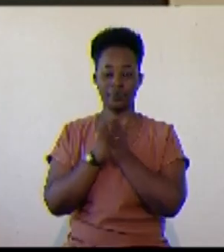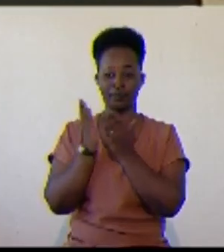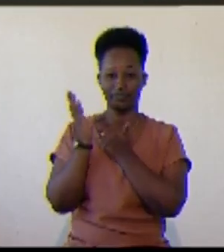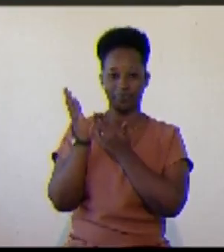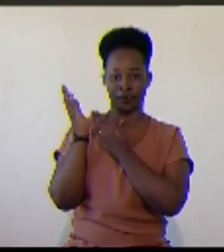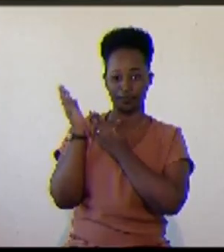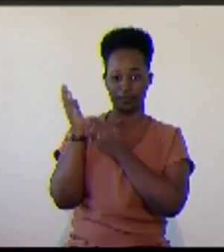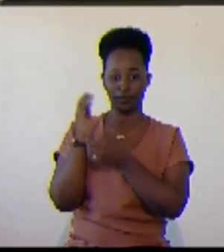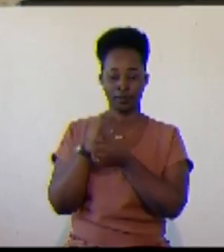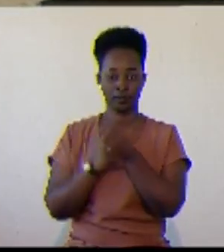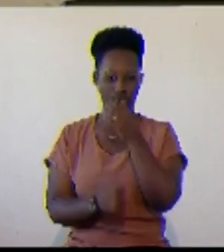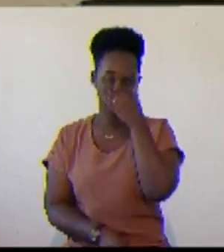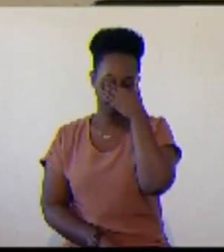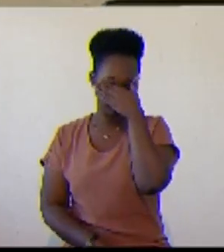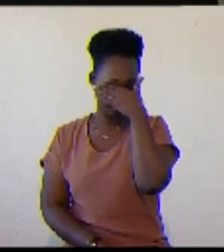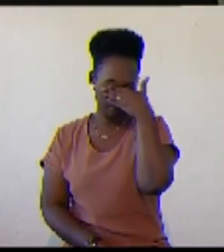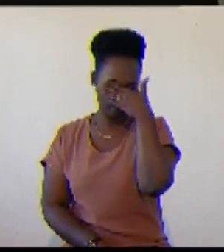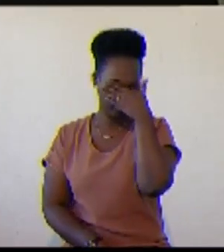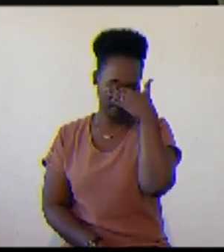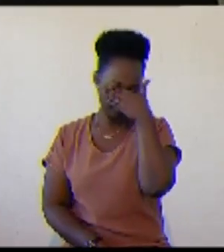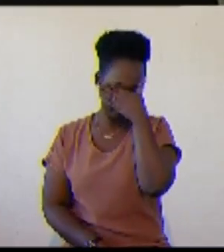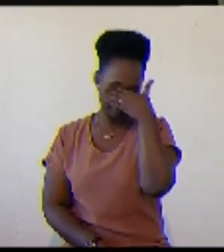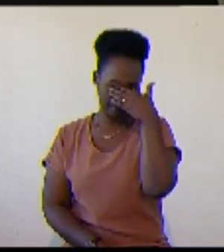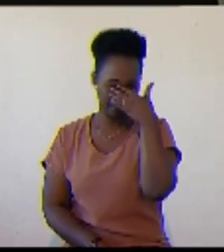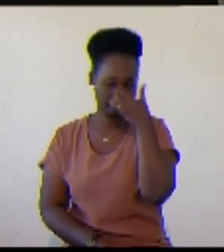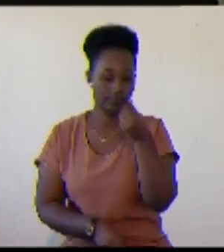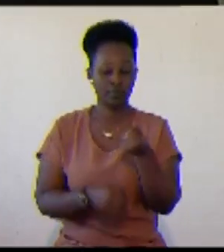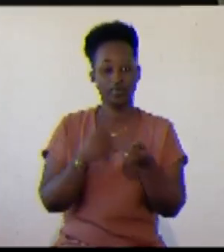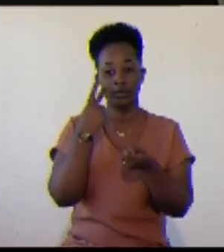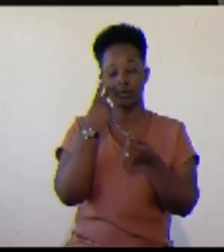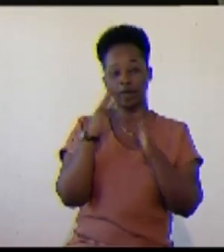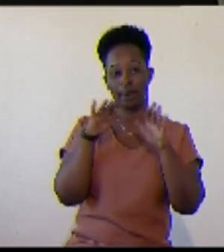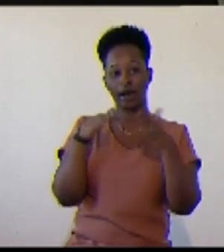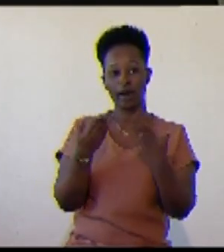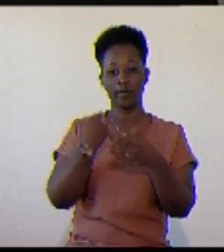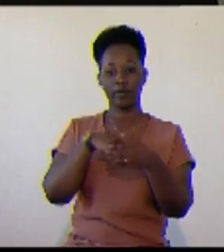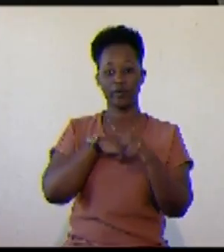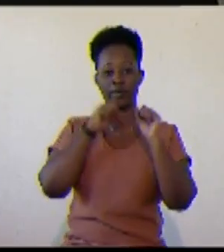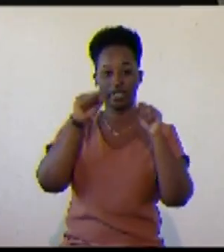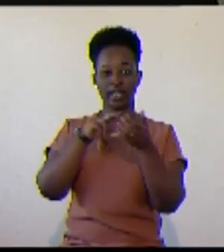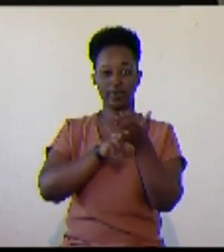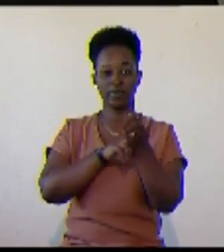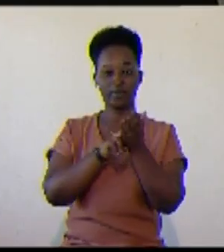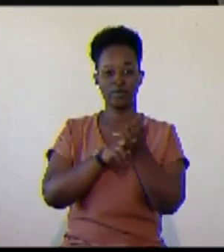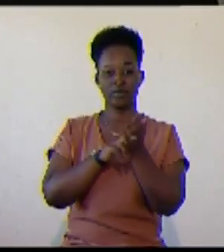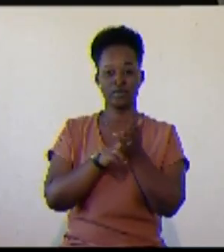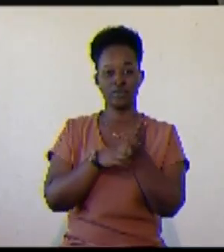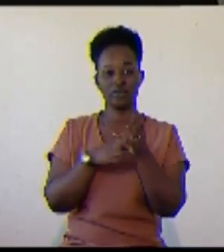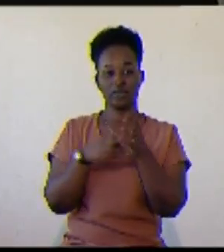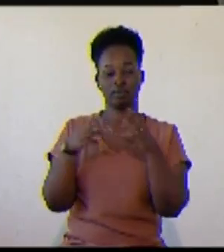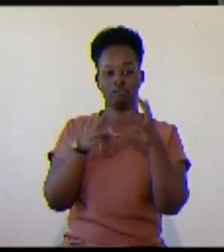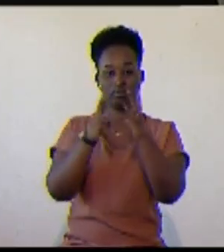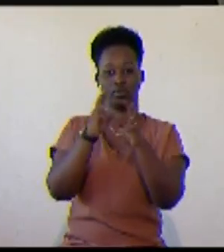we want to look at how we can apply all the applications of differentiation in economics.